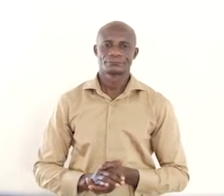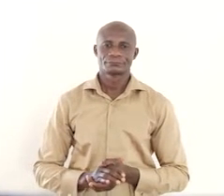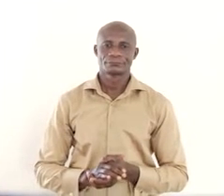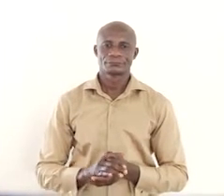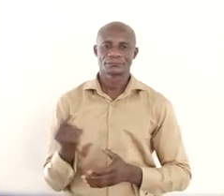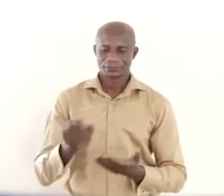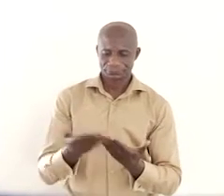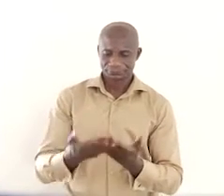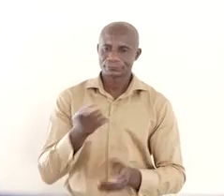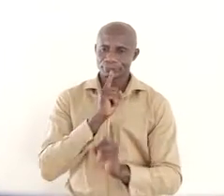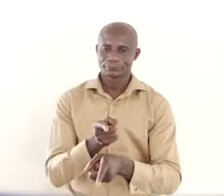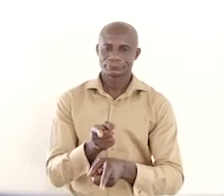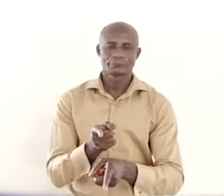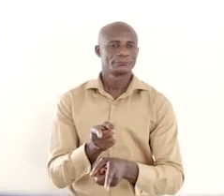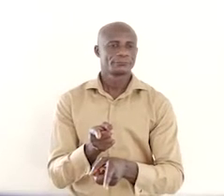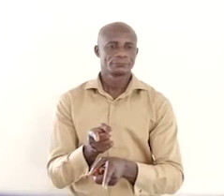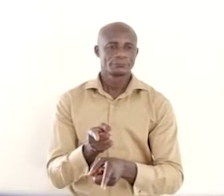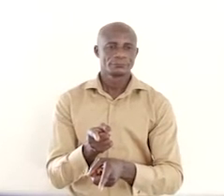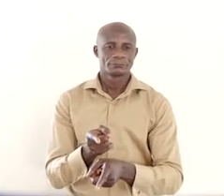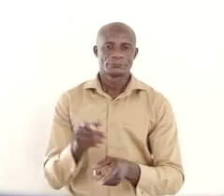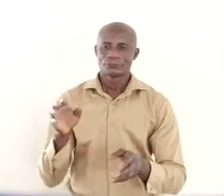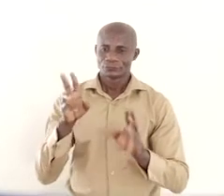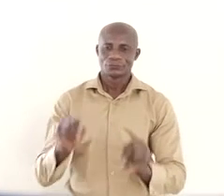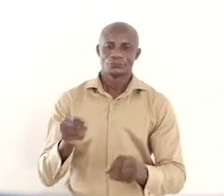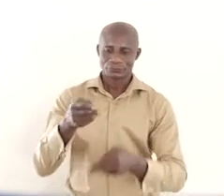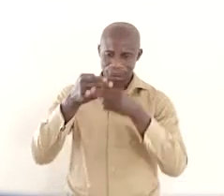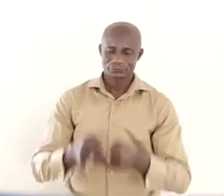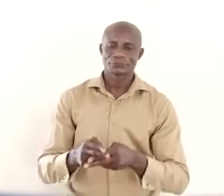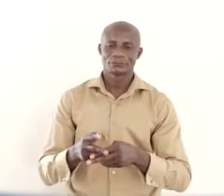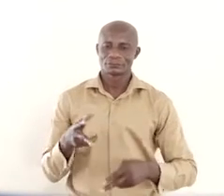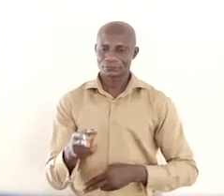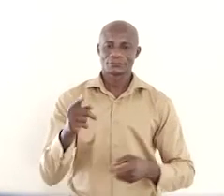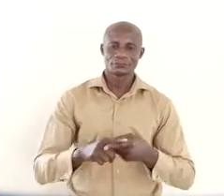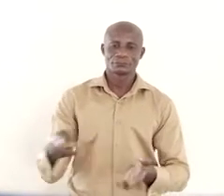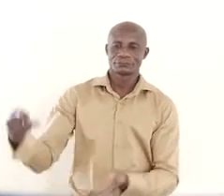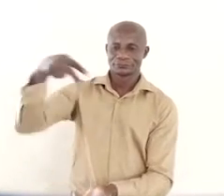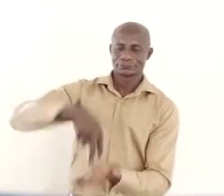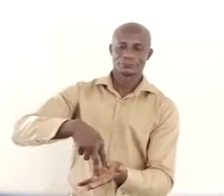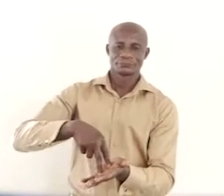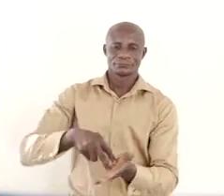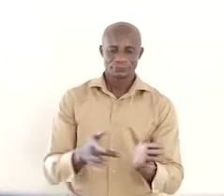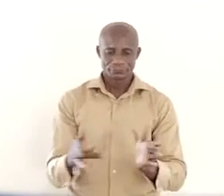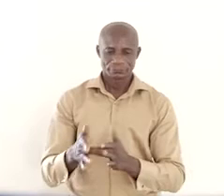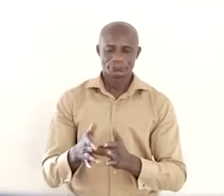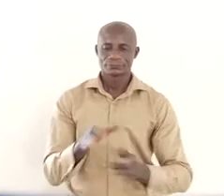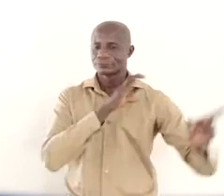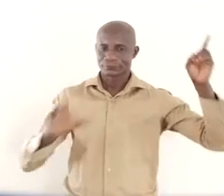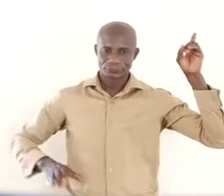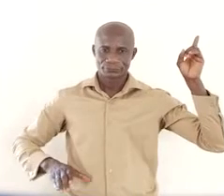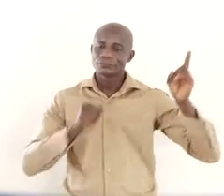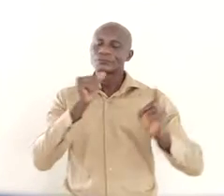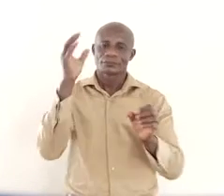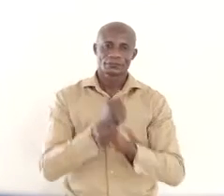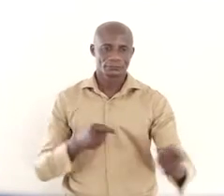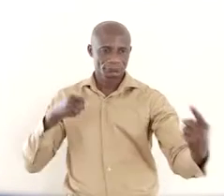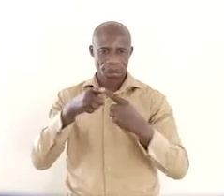Yes. The simple answer is that there is no shortcut to the resurrection. Jesus Christ did not